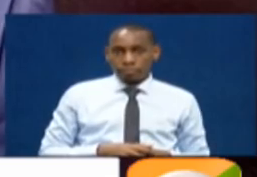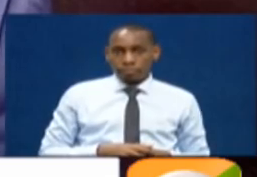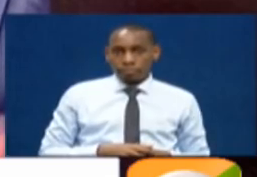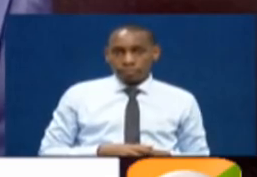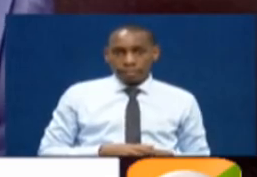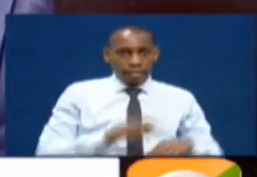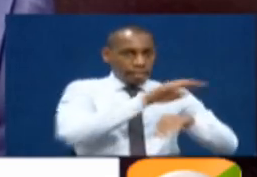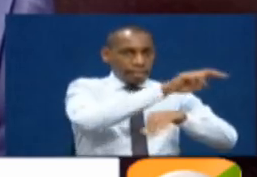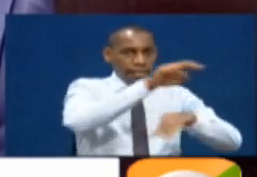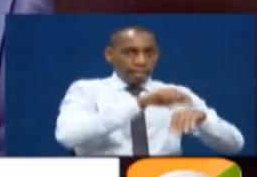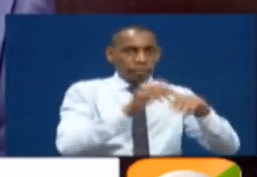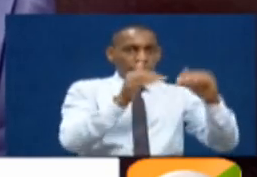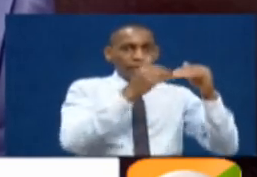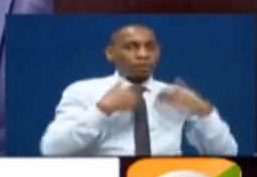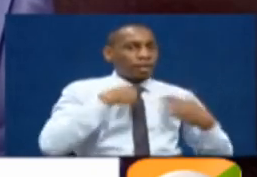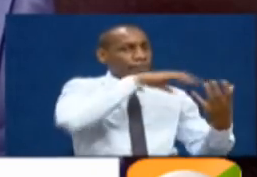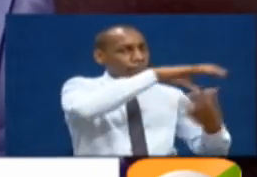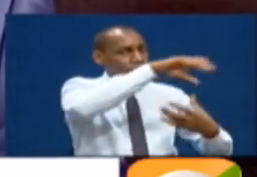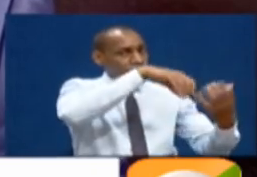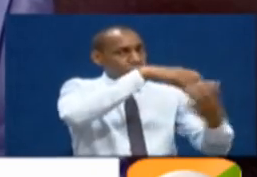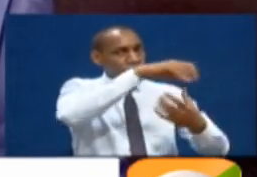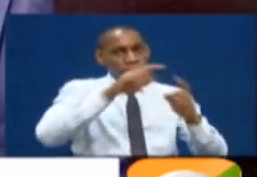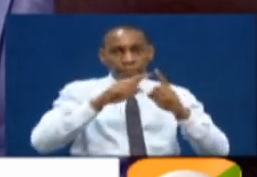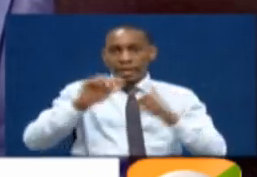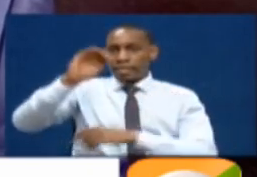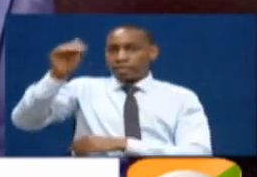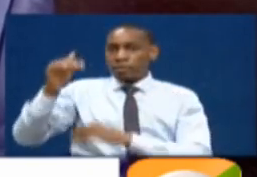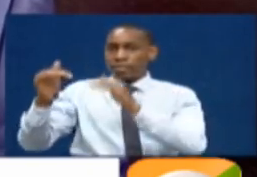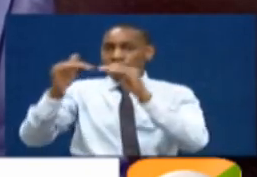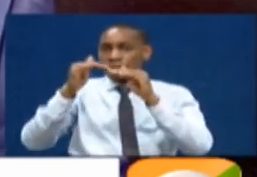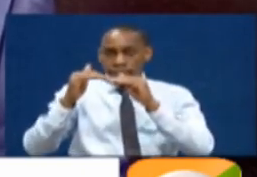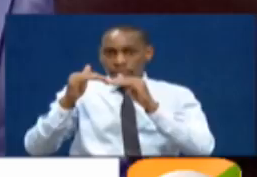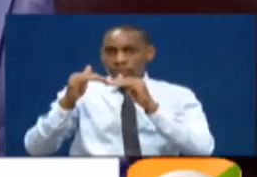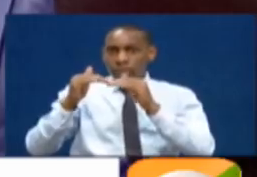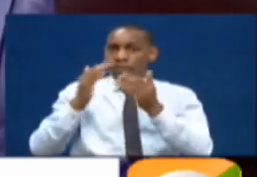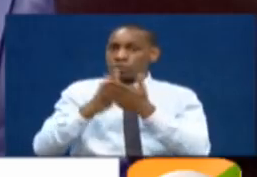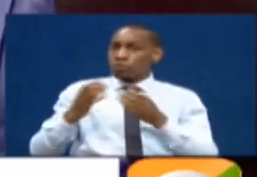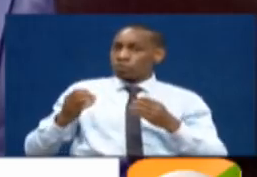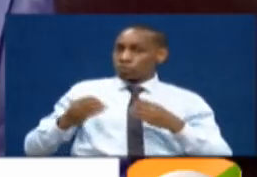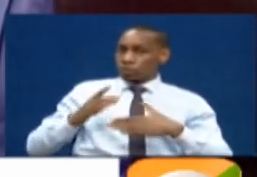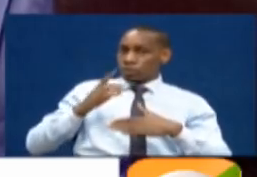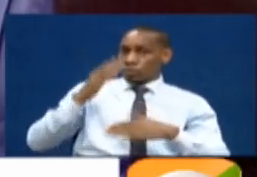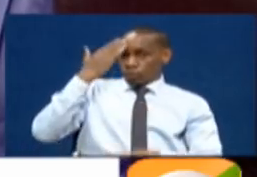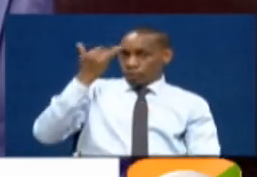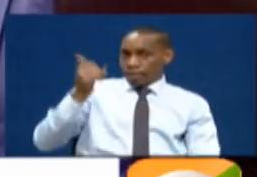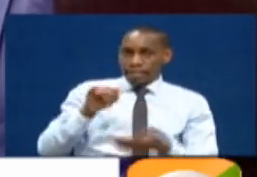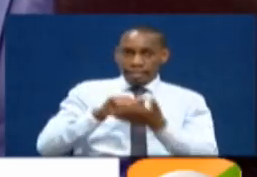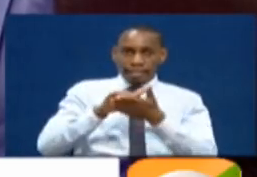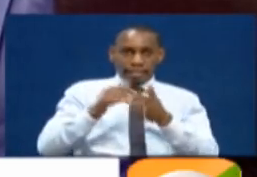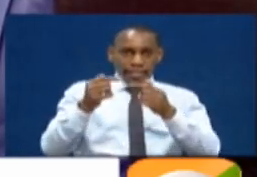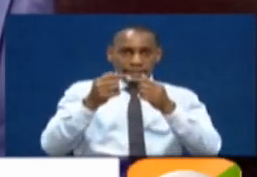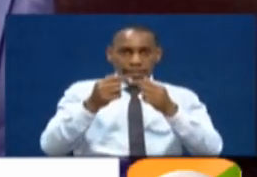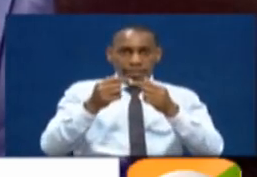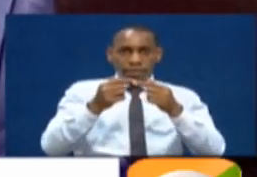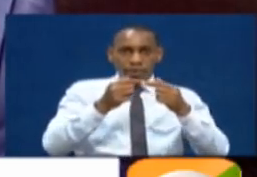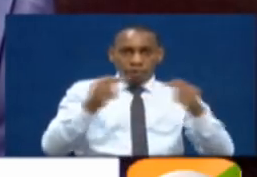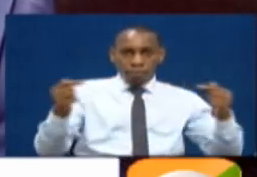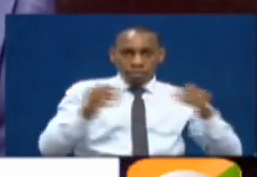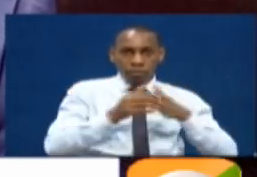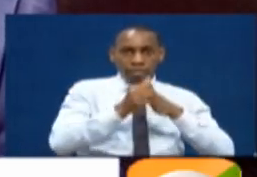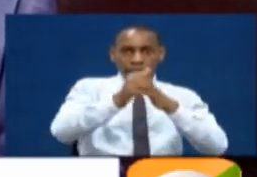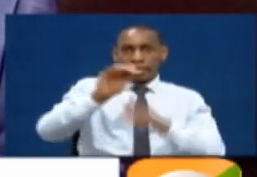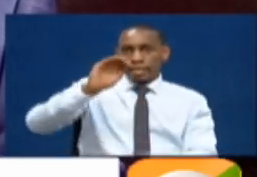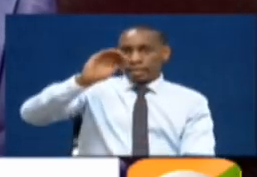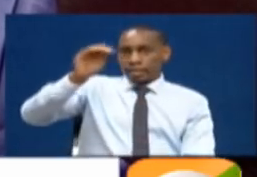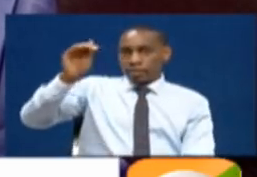At national level we have this chaos, but at county level, mm, what is even more exciting is that the opposition-led counties, fortunately,